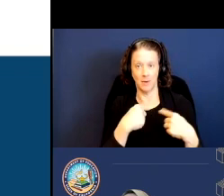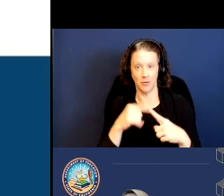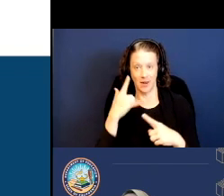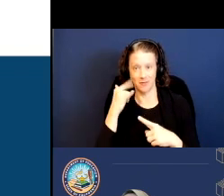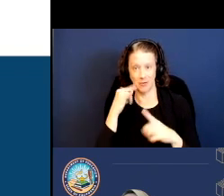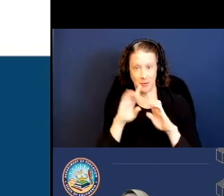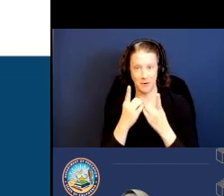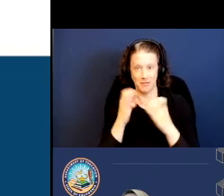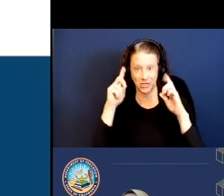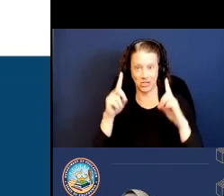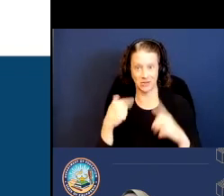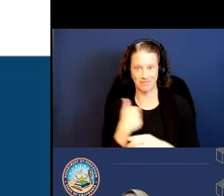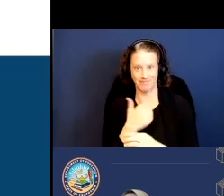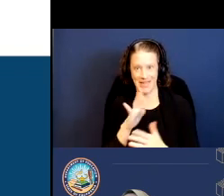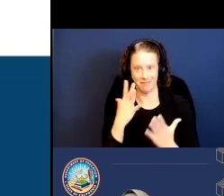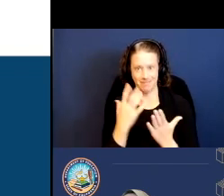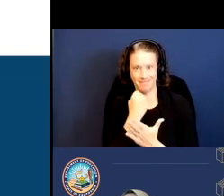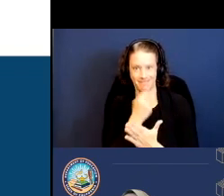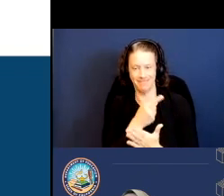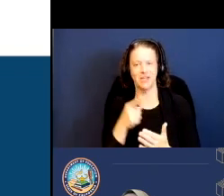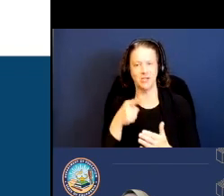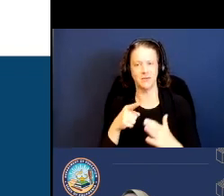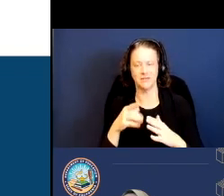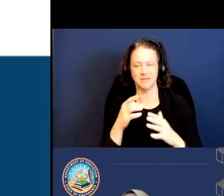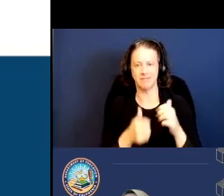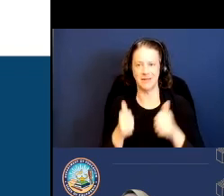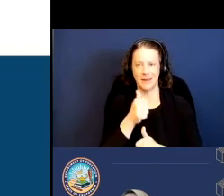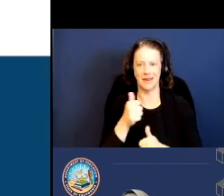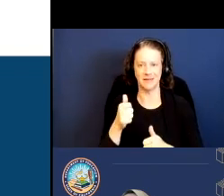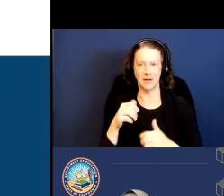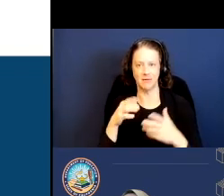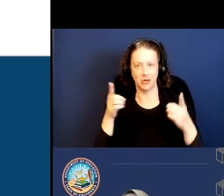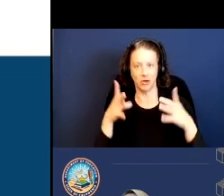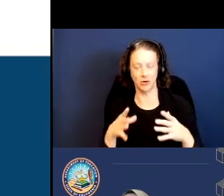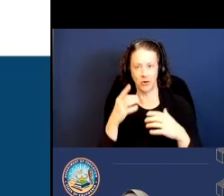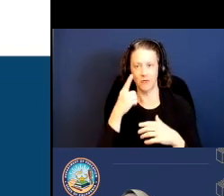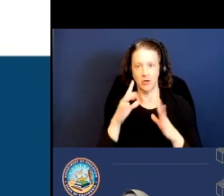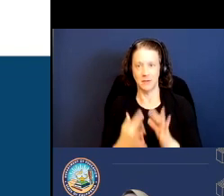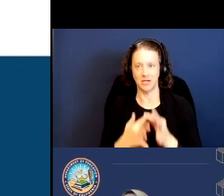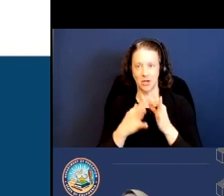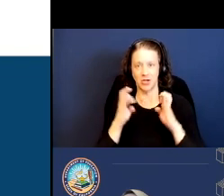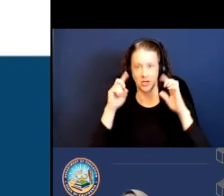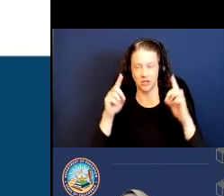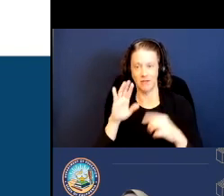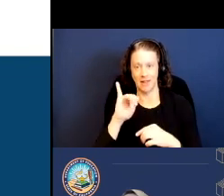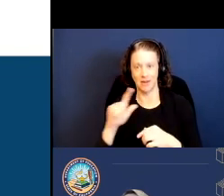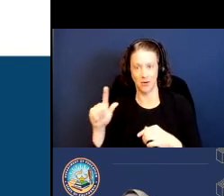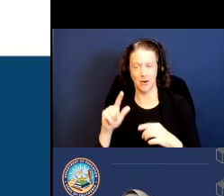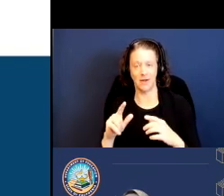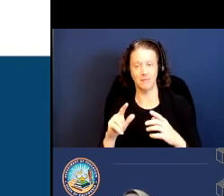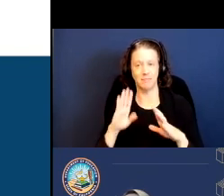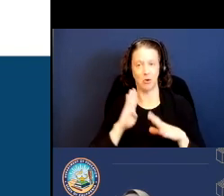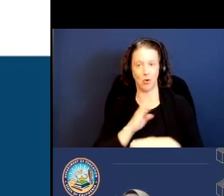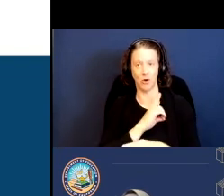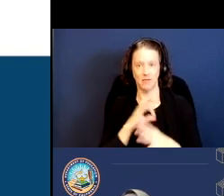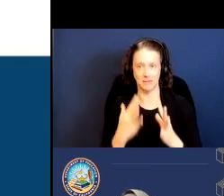enough to get her, she was the executive director of special education for the Illinois State Board of Education. Stacey